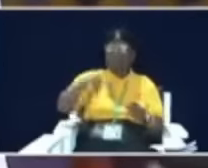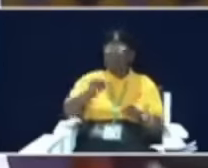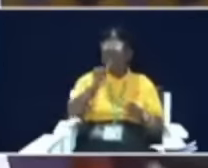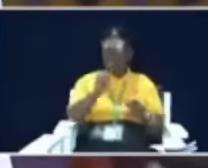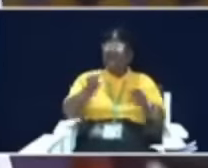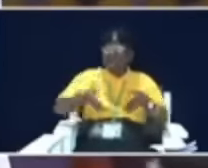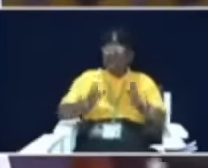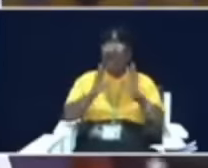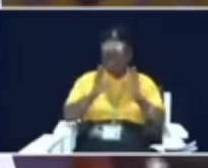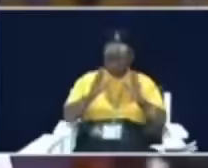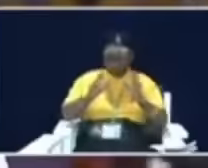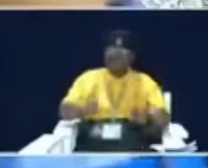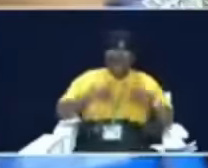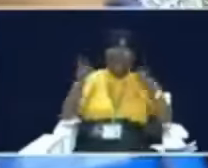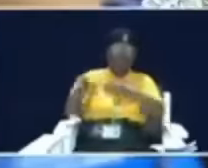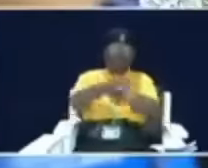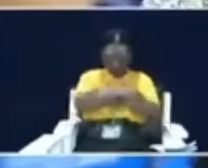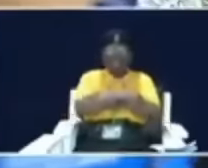shout hallelujah to God.